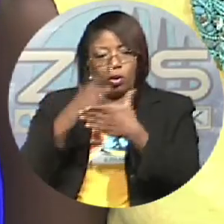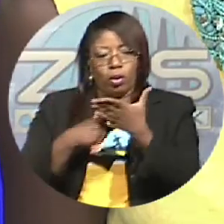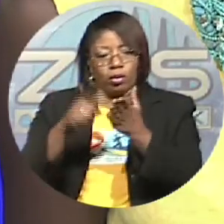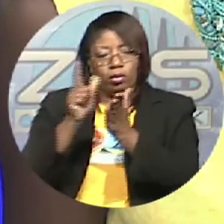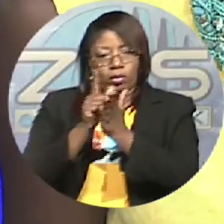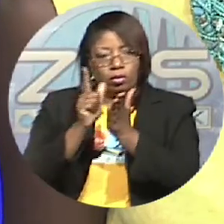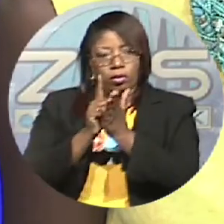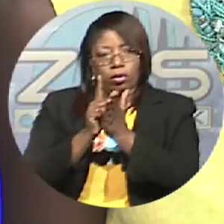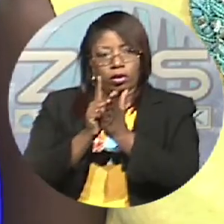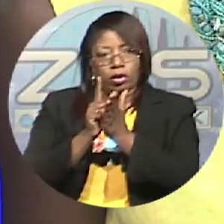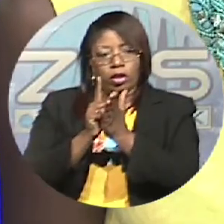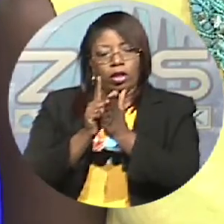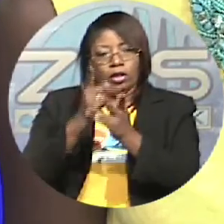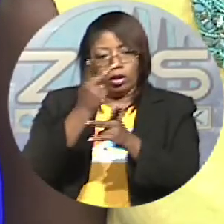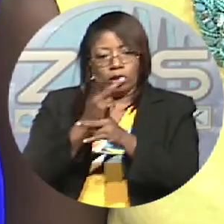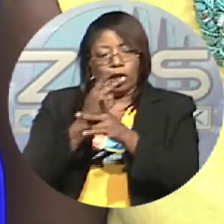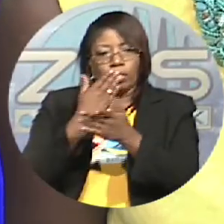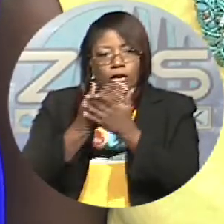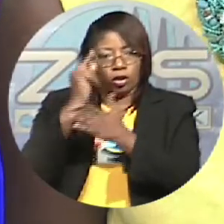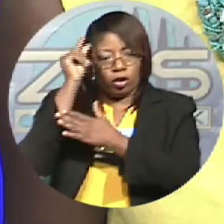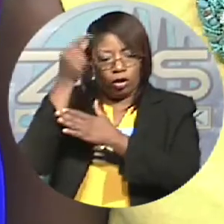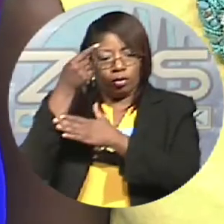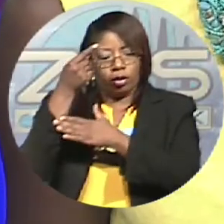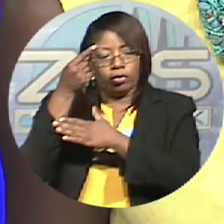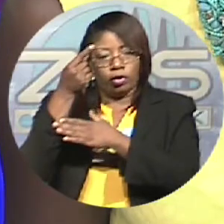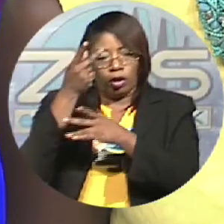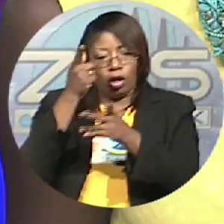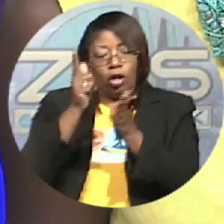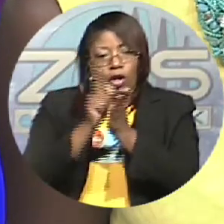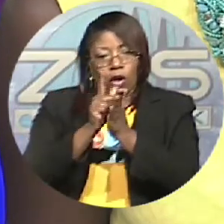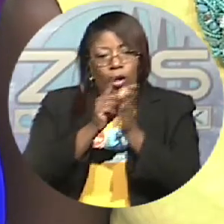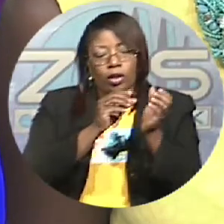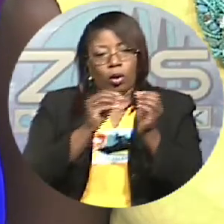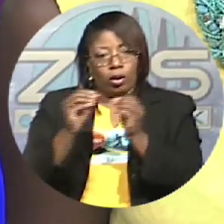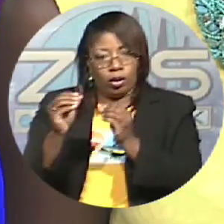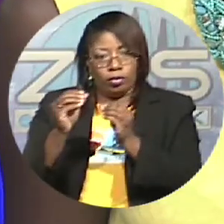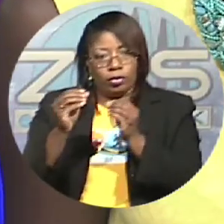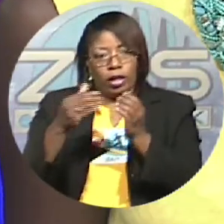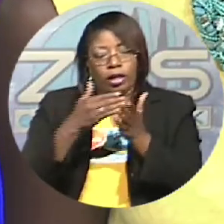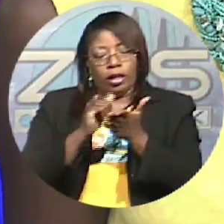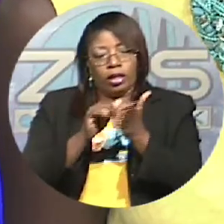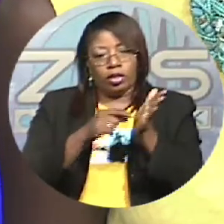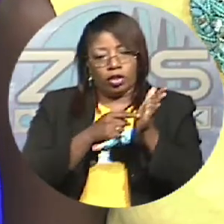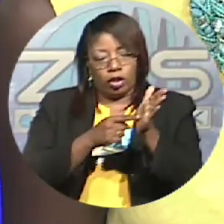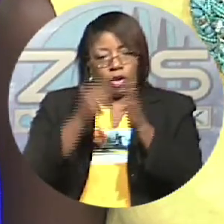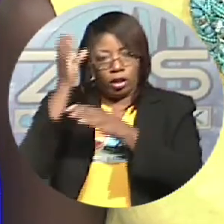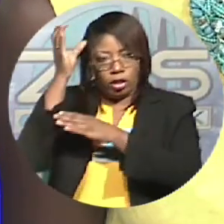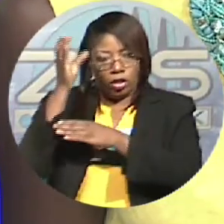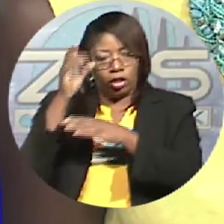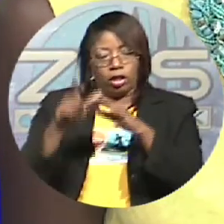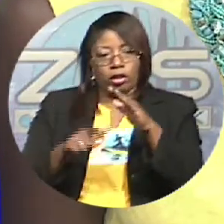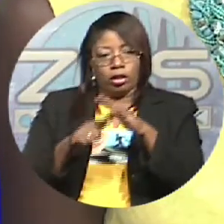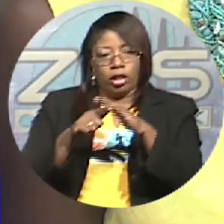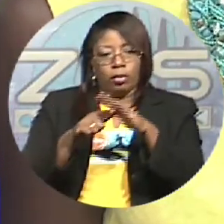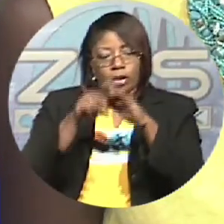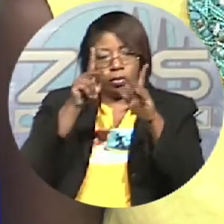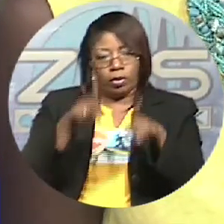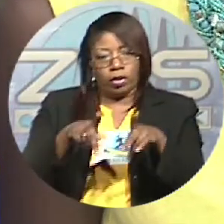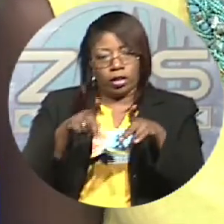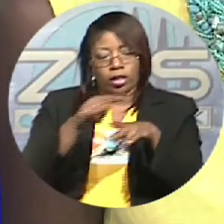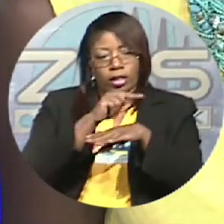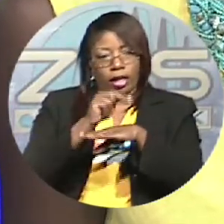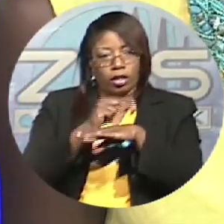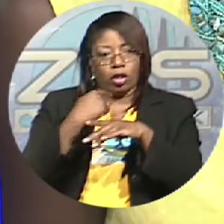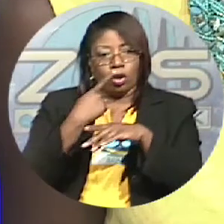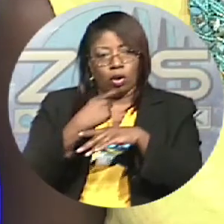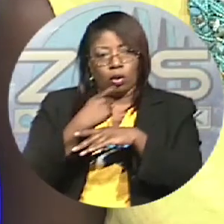doing to maintain good governance and law and order. The Attorney General expressed concern to the clergy about the limited pool of persons in New Providence